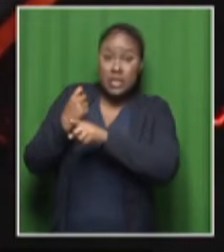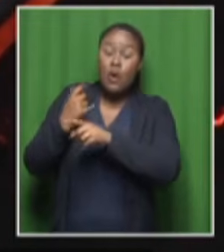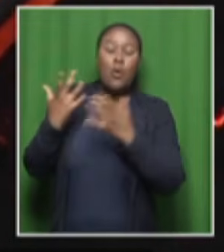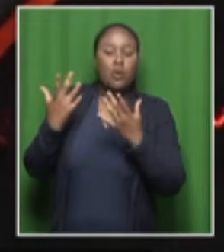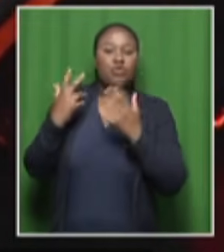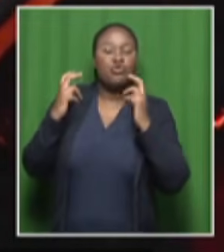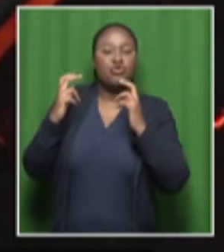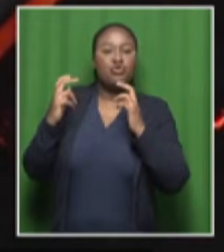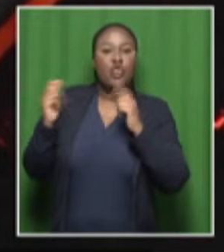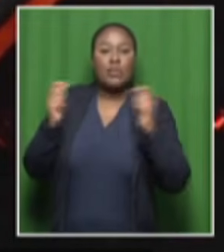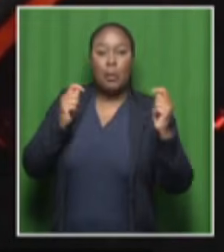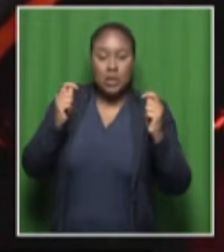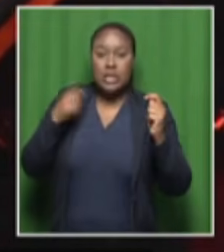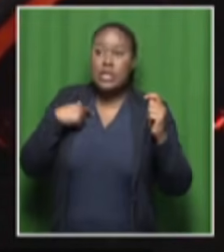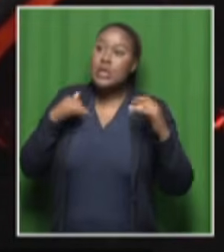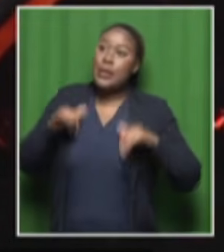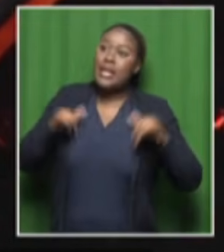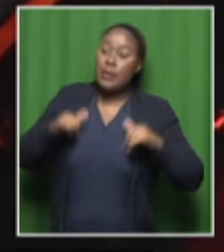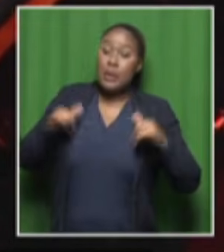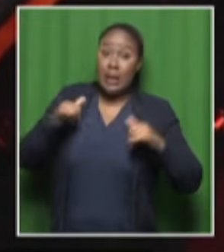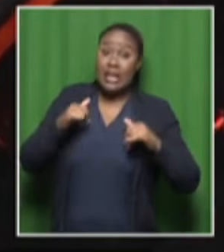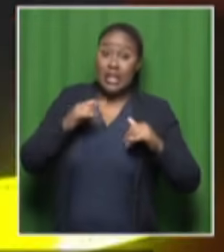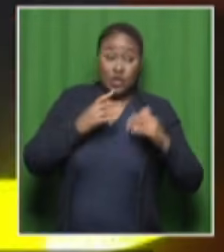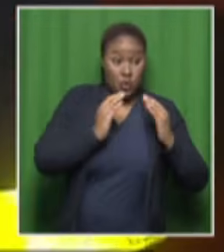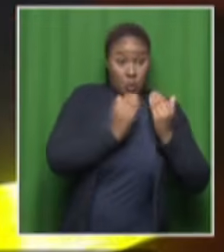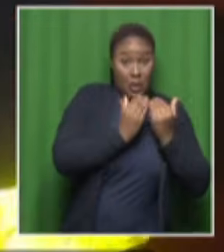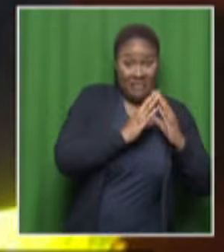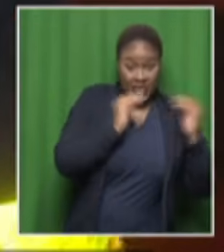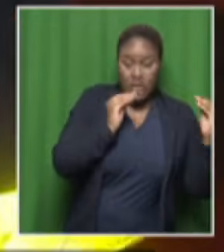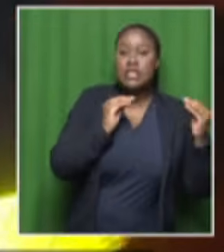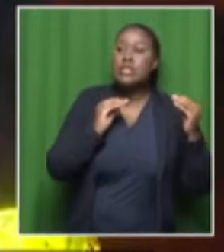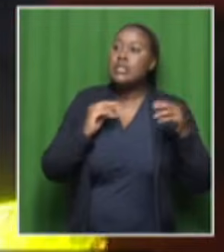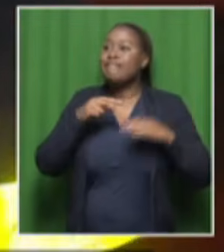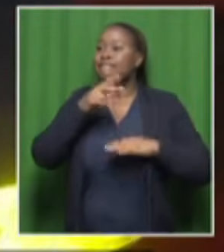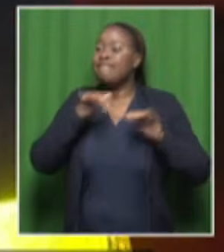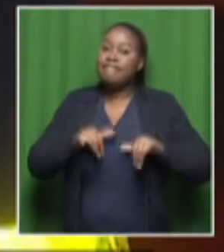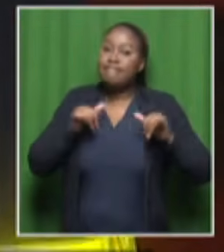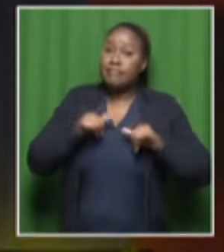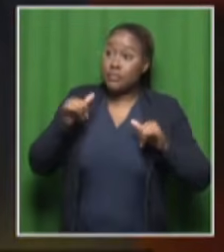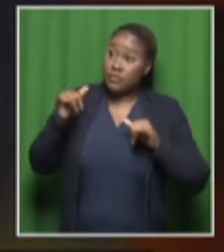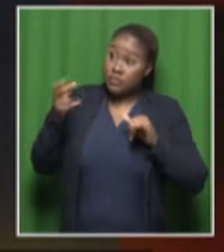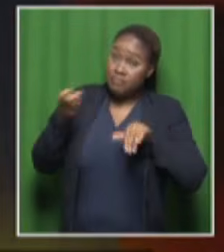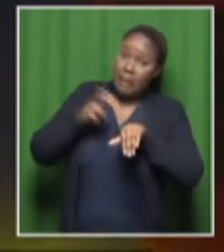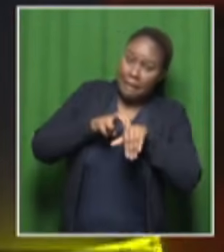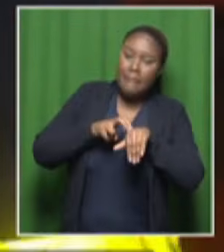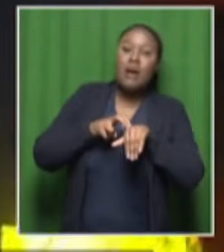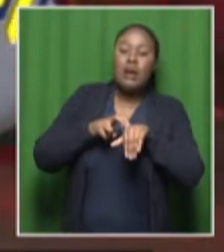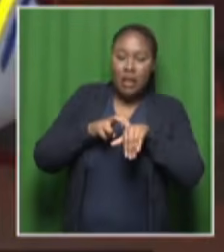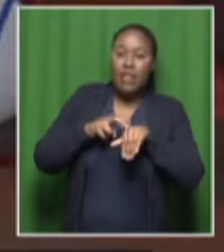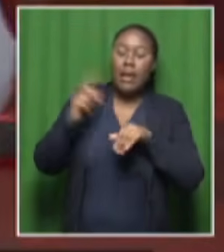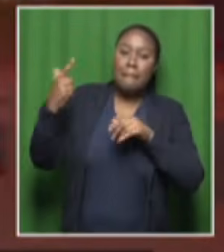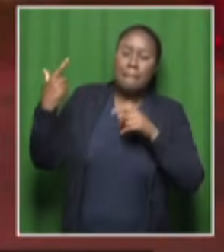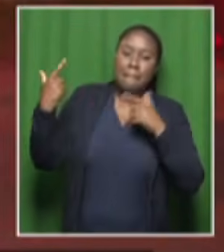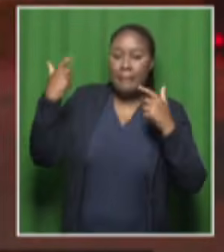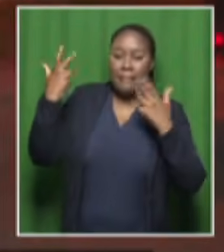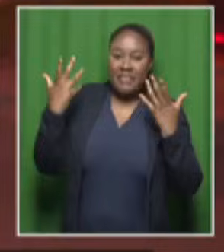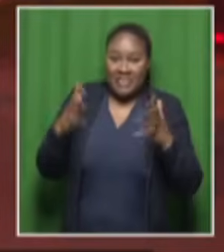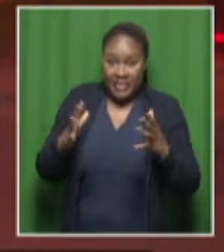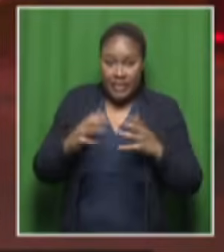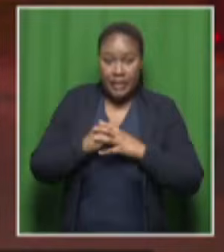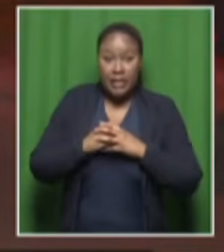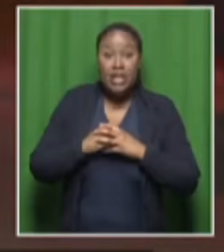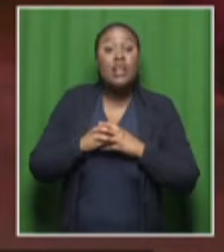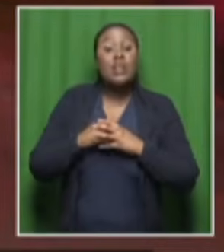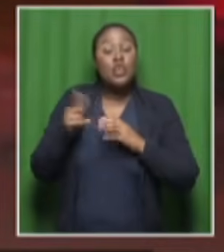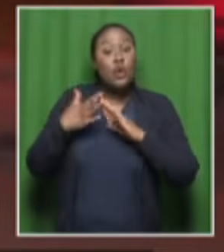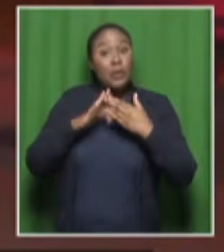community is calling on police to increase visibility at schools in the area to ensure the safety of learners. Now, community members